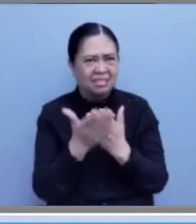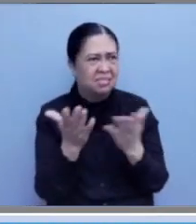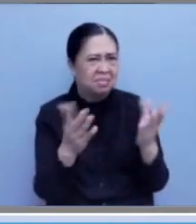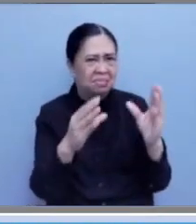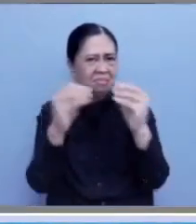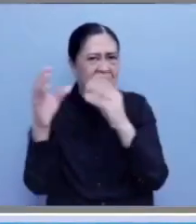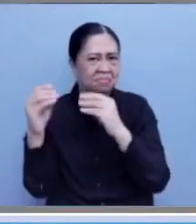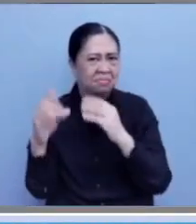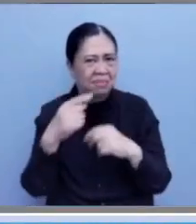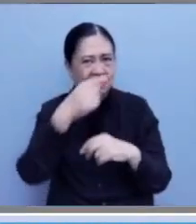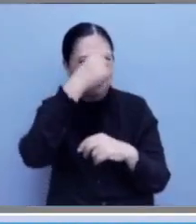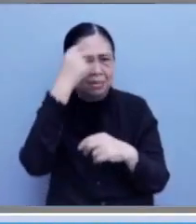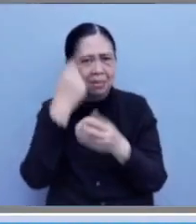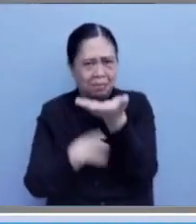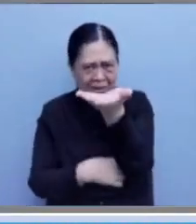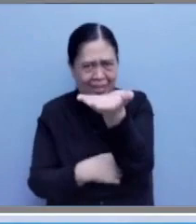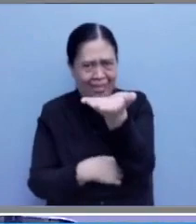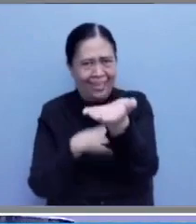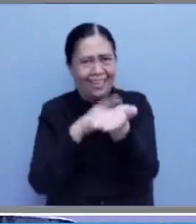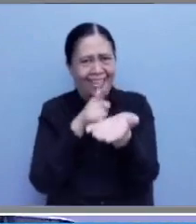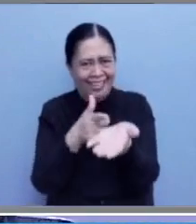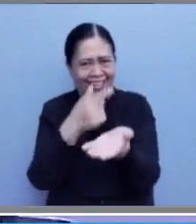have some?